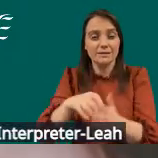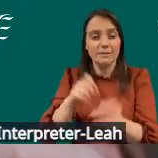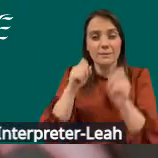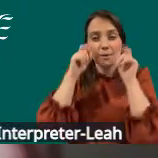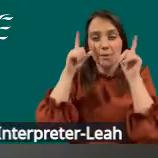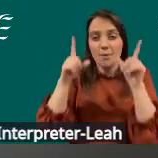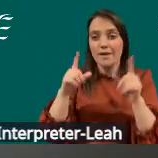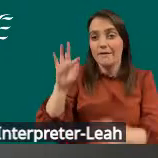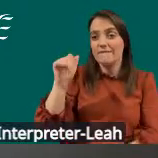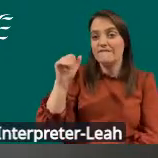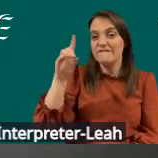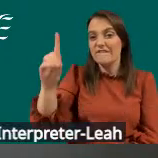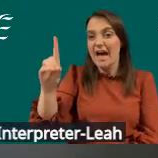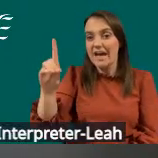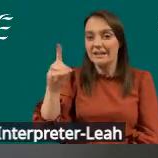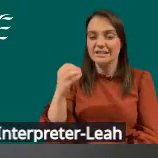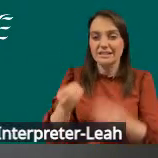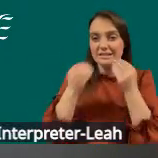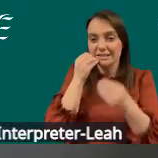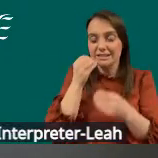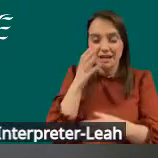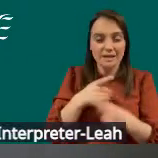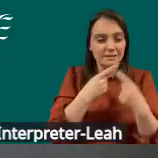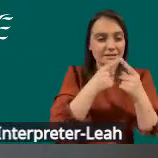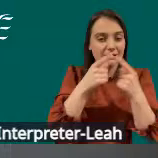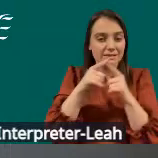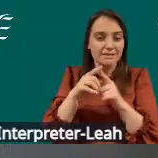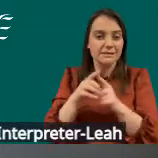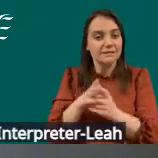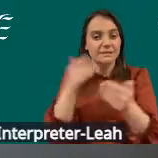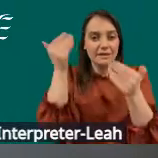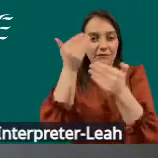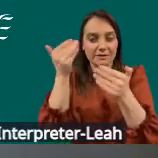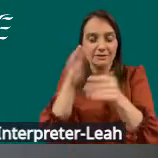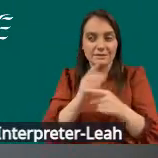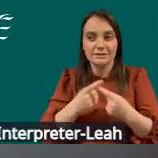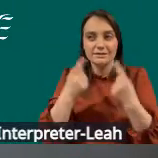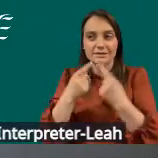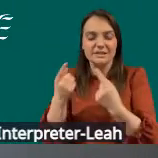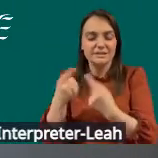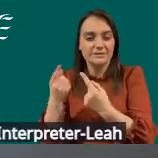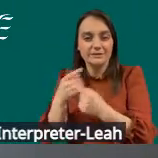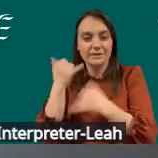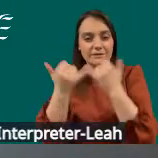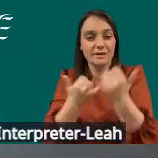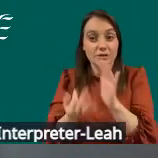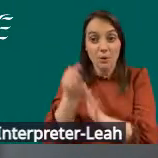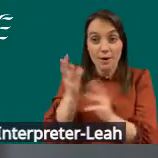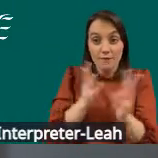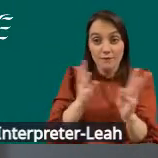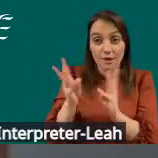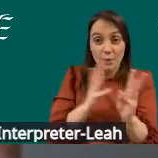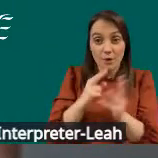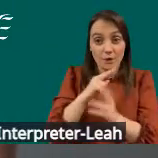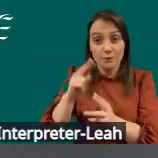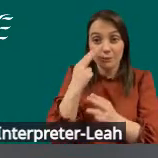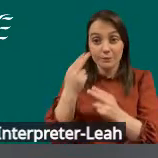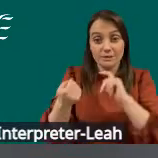many times they come around in different guises every couple of years. If they worked, we wouldn't need to keep reinventing